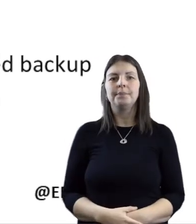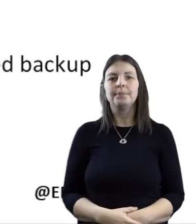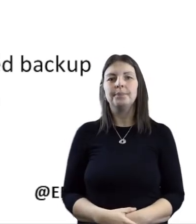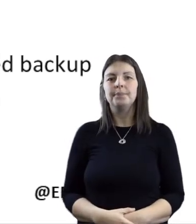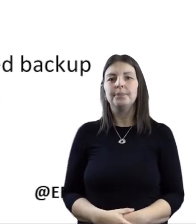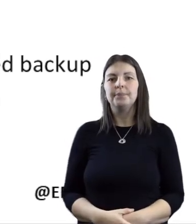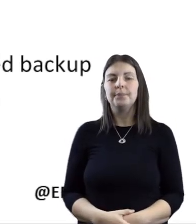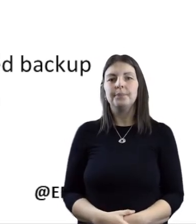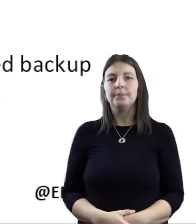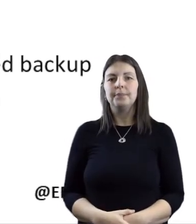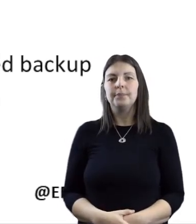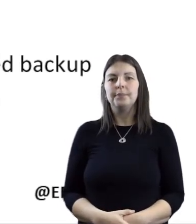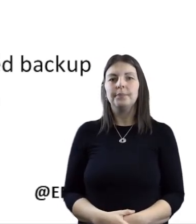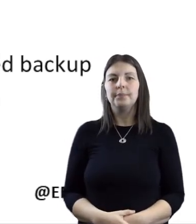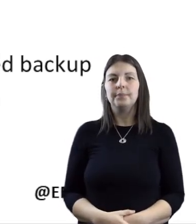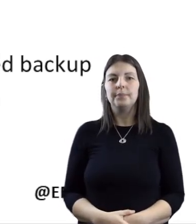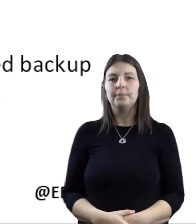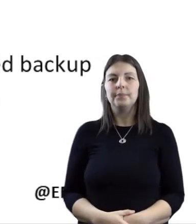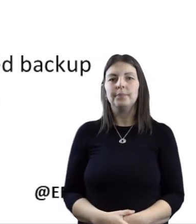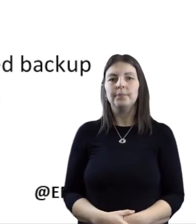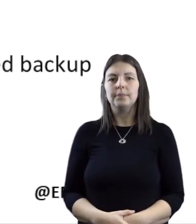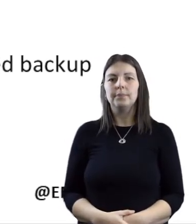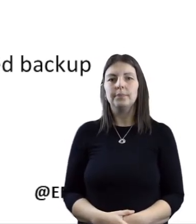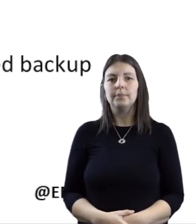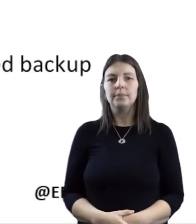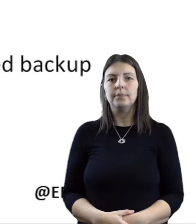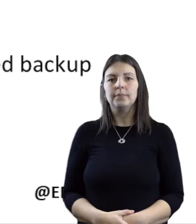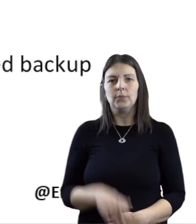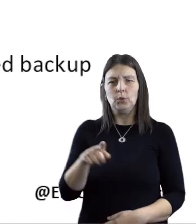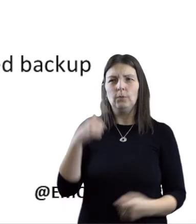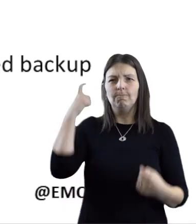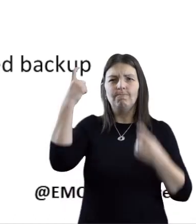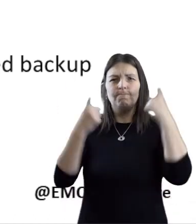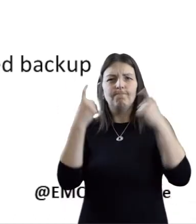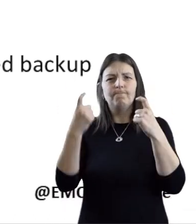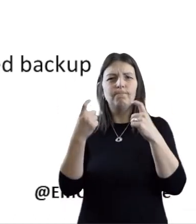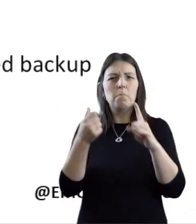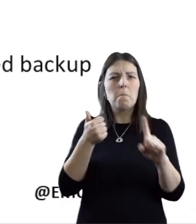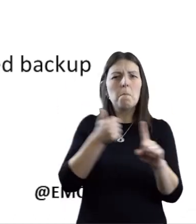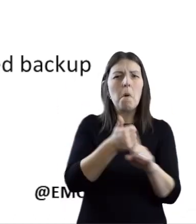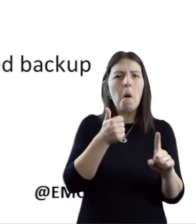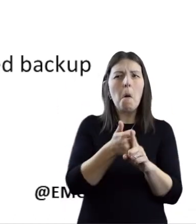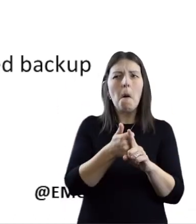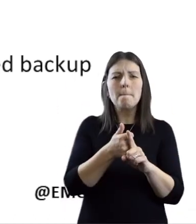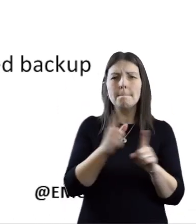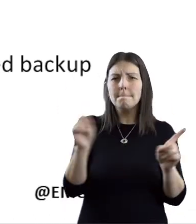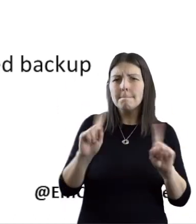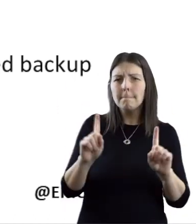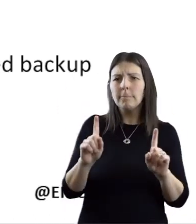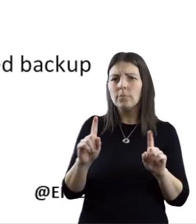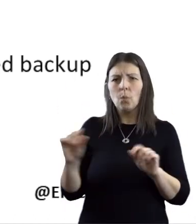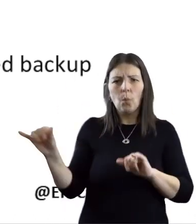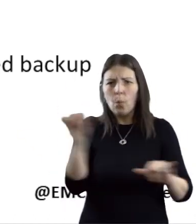what data you need to back up. Your first step is to identify your essential and most important data. Normally, this